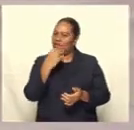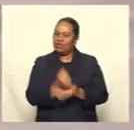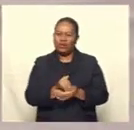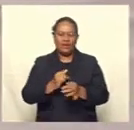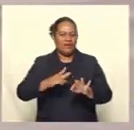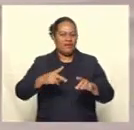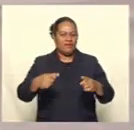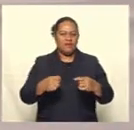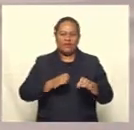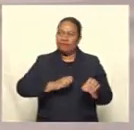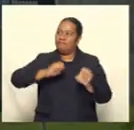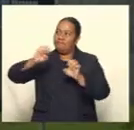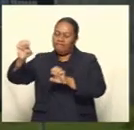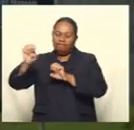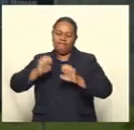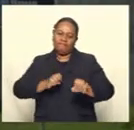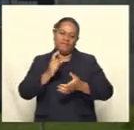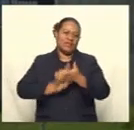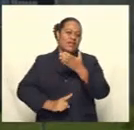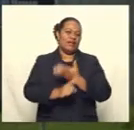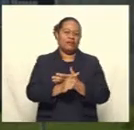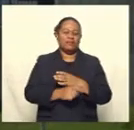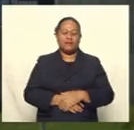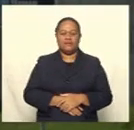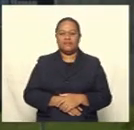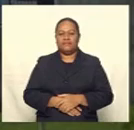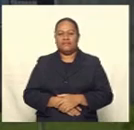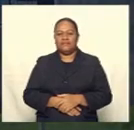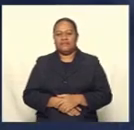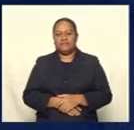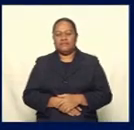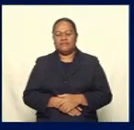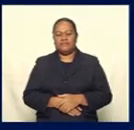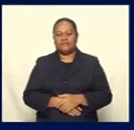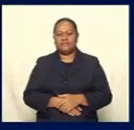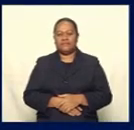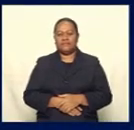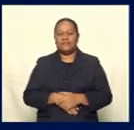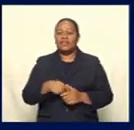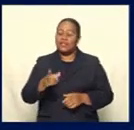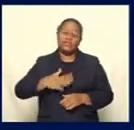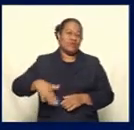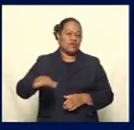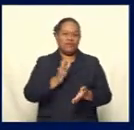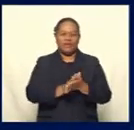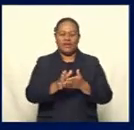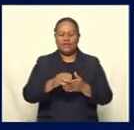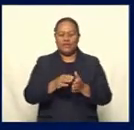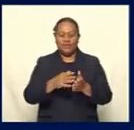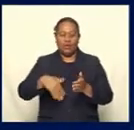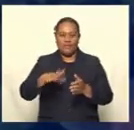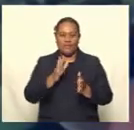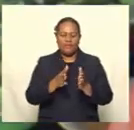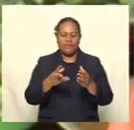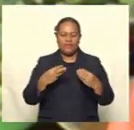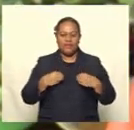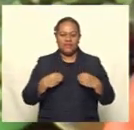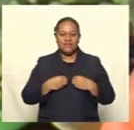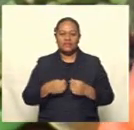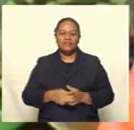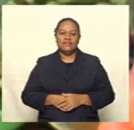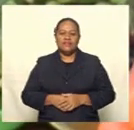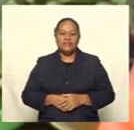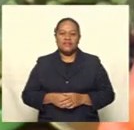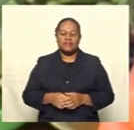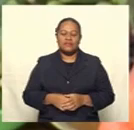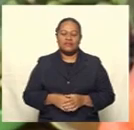and import supply chains for Fiji remain intact. That is the latest from my end, but coming up after the break,